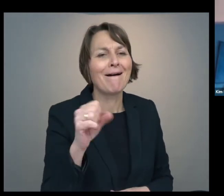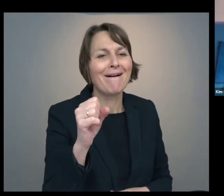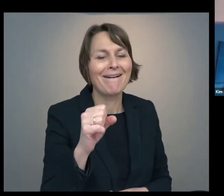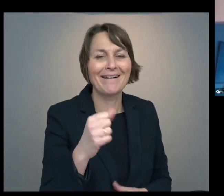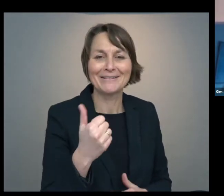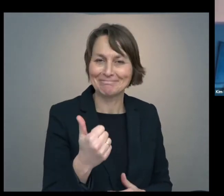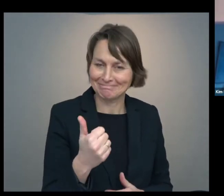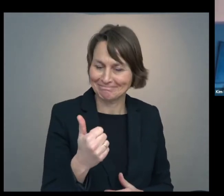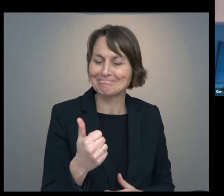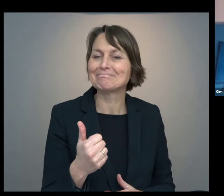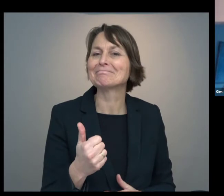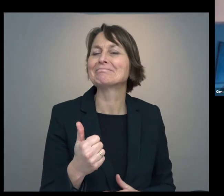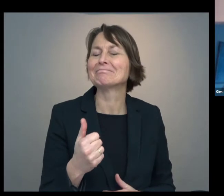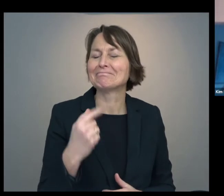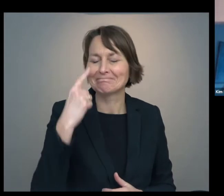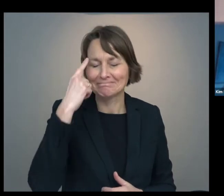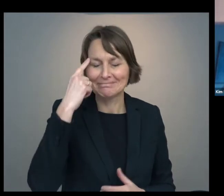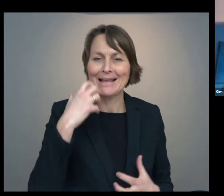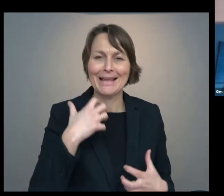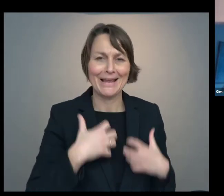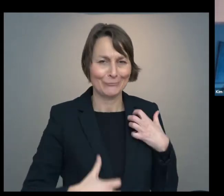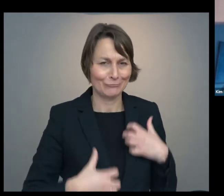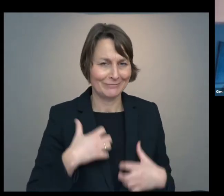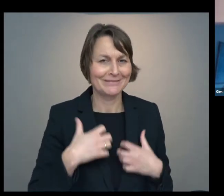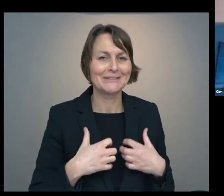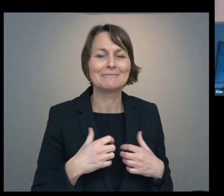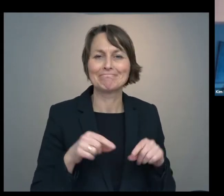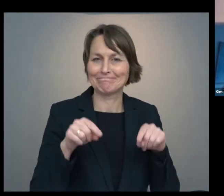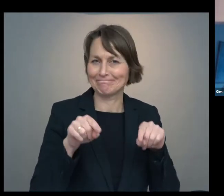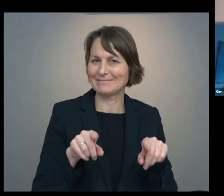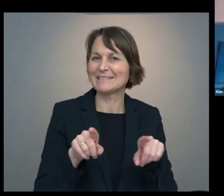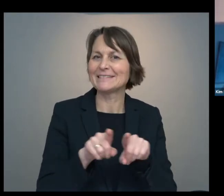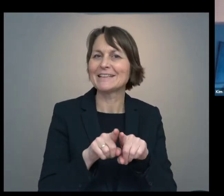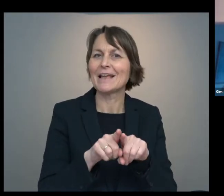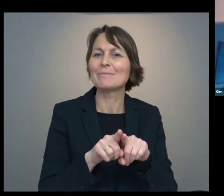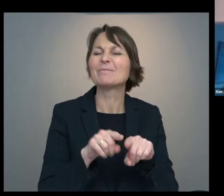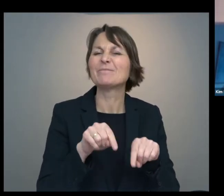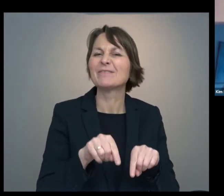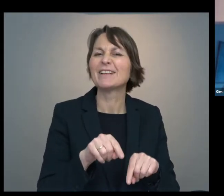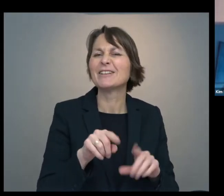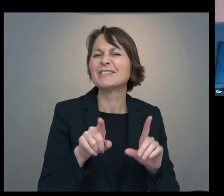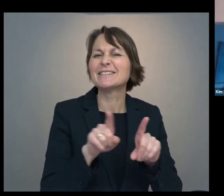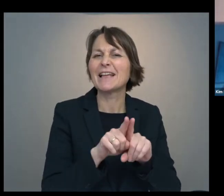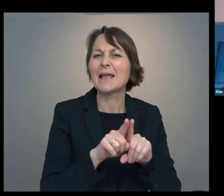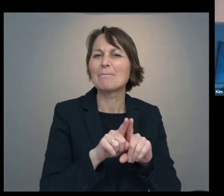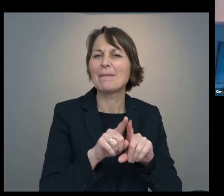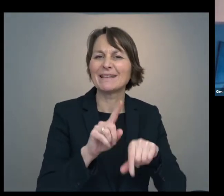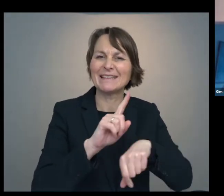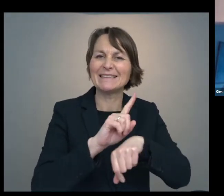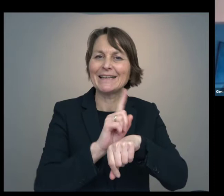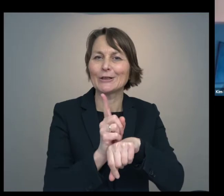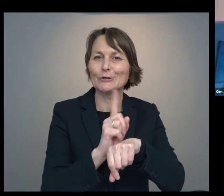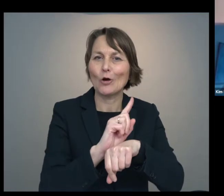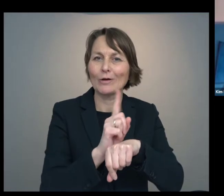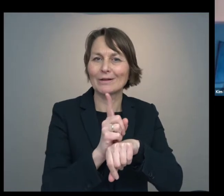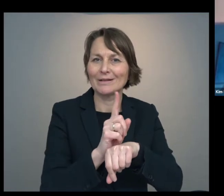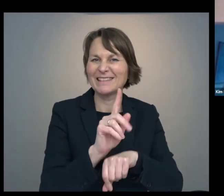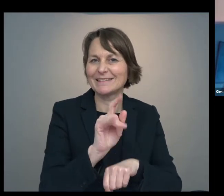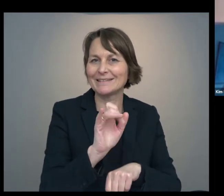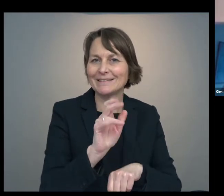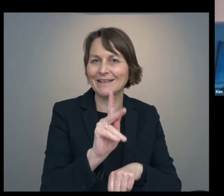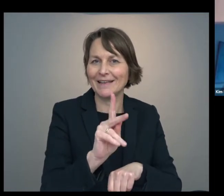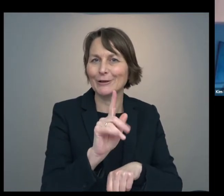Yeah, I remember that question. Actually, it's quite an interesting suggestion to do something similar to the TikTok